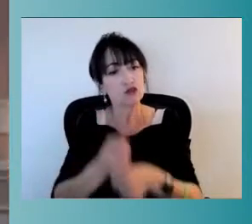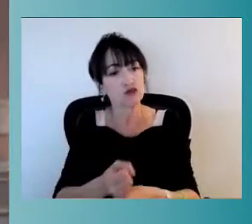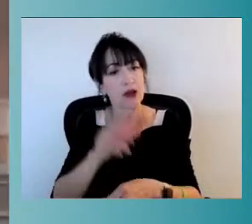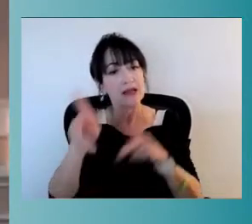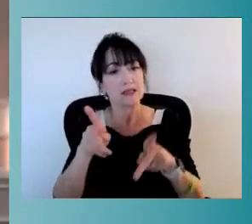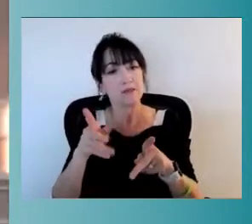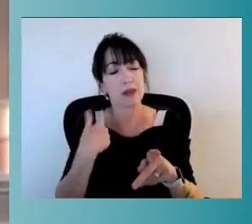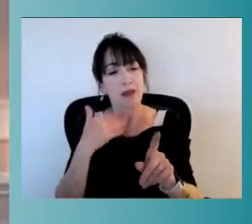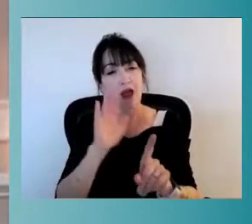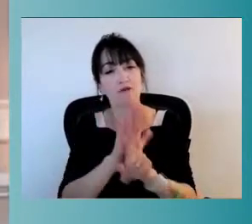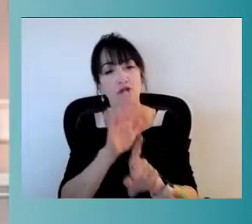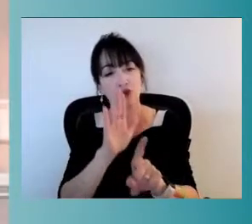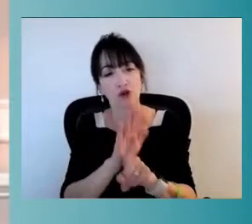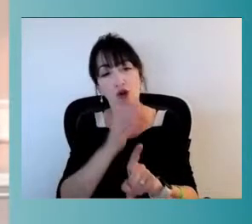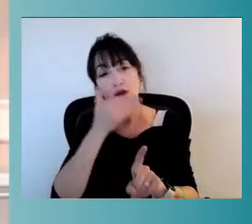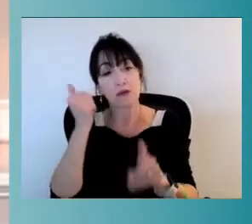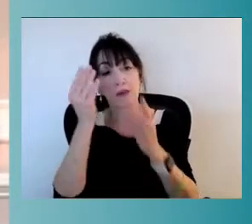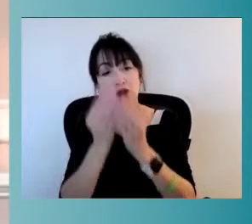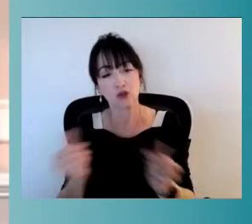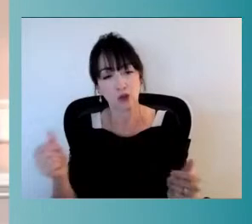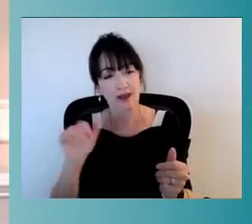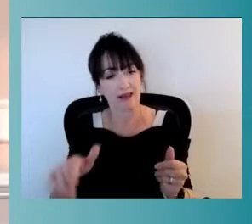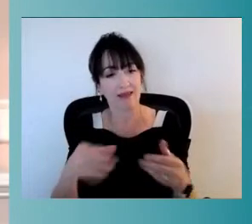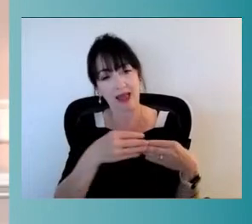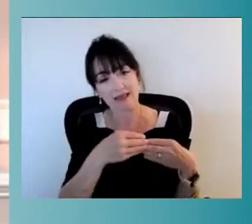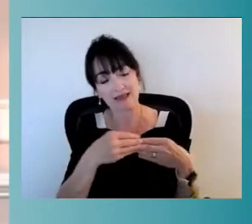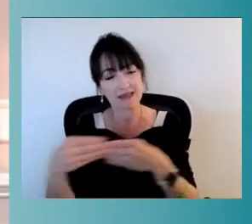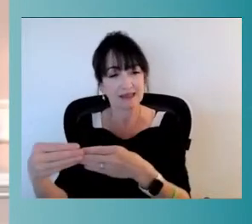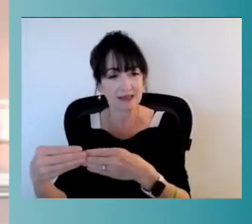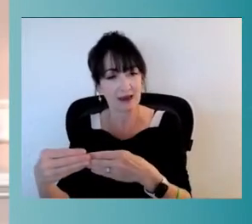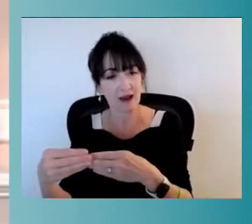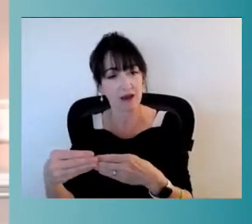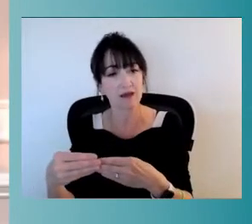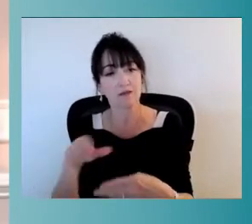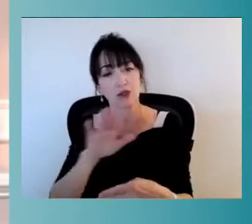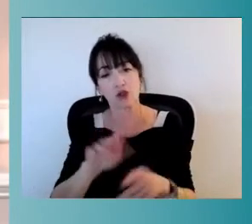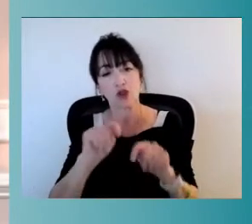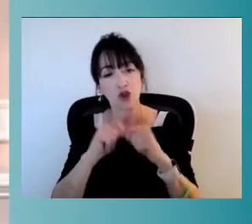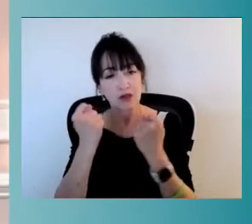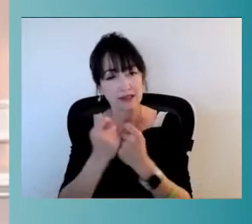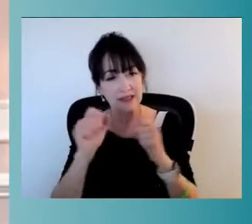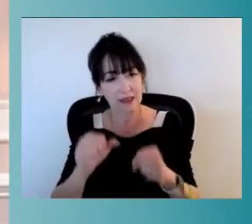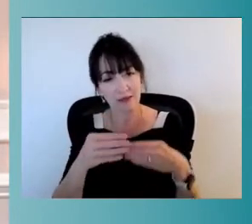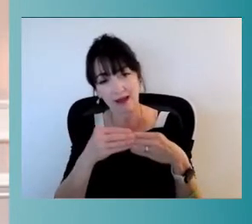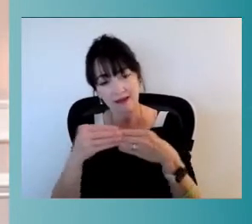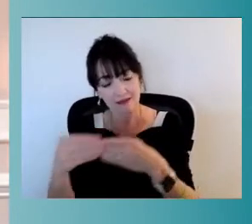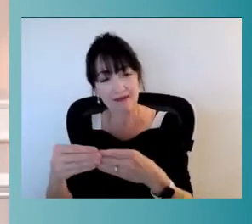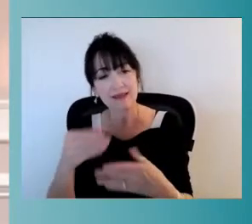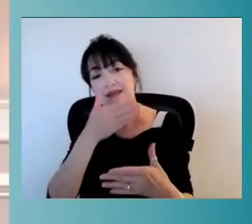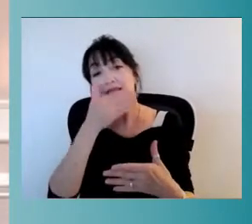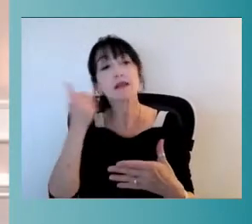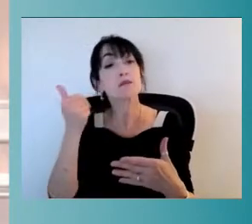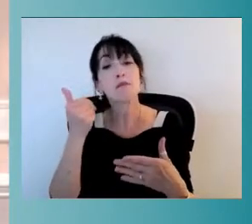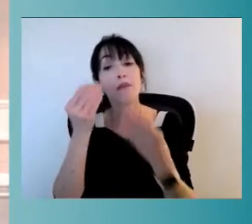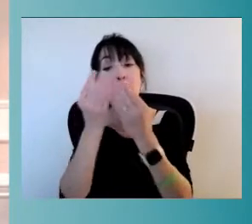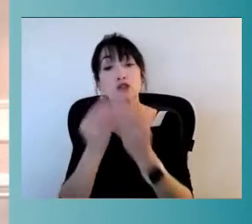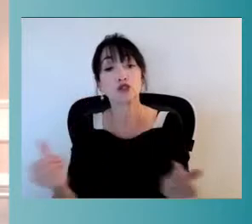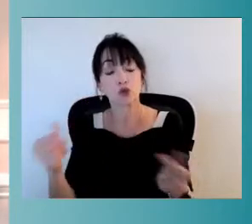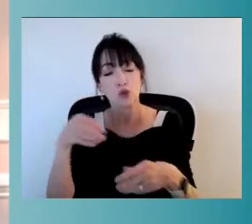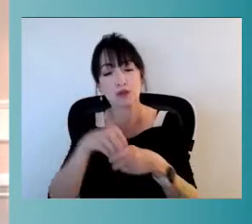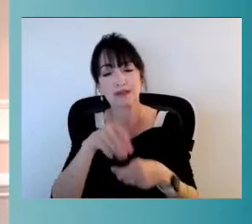the guiding principle, which allows their team to hold space and assist them to find these solutions.